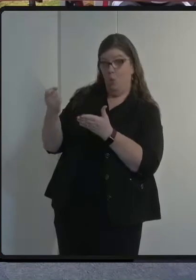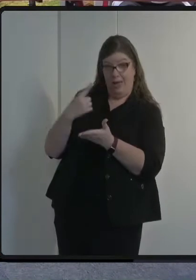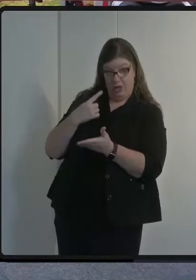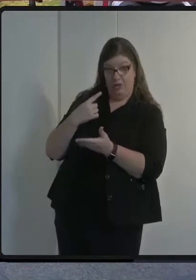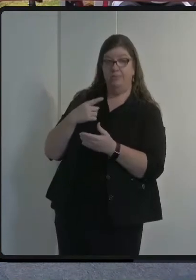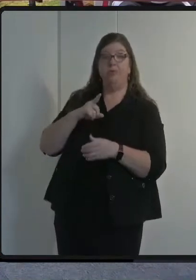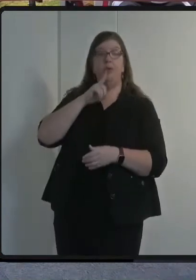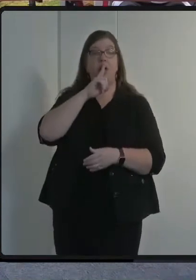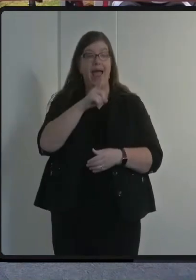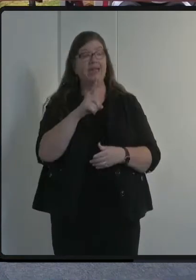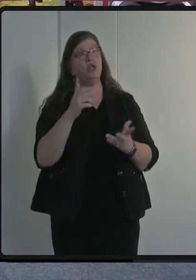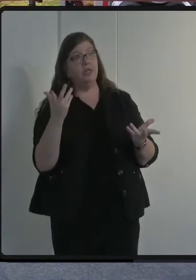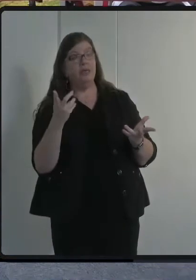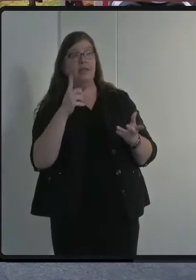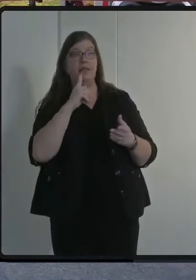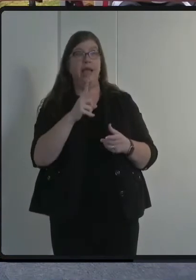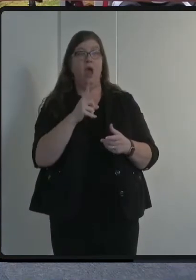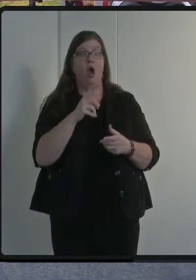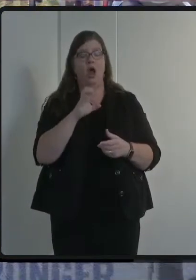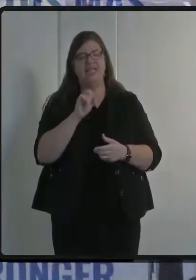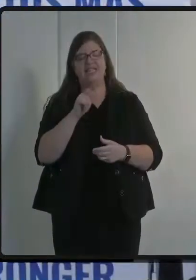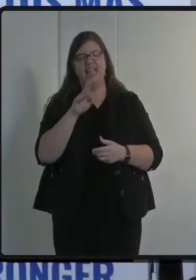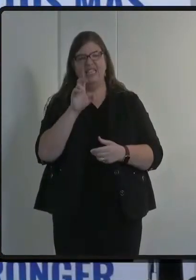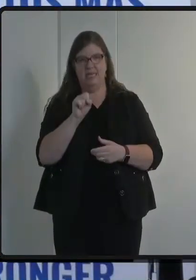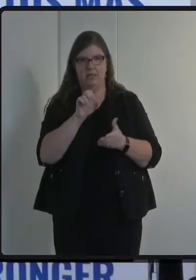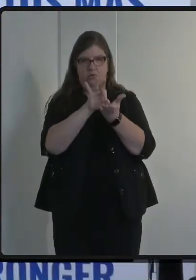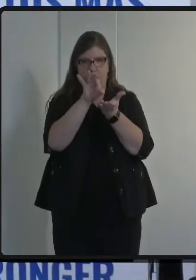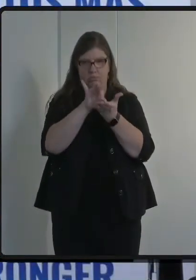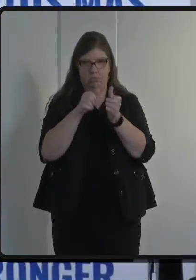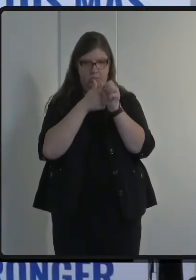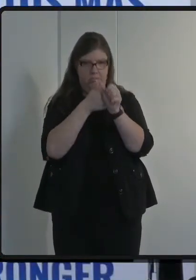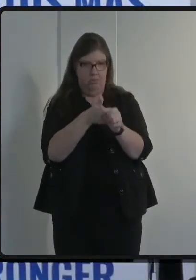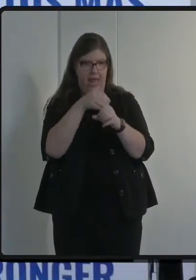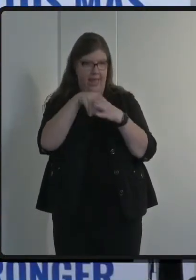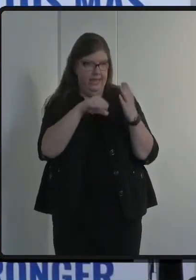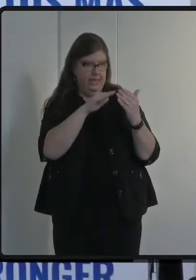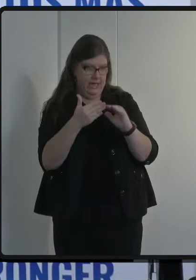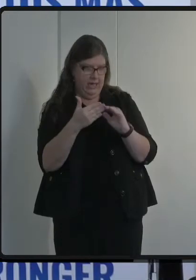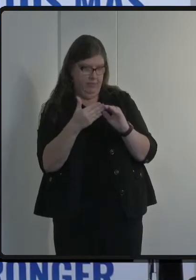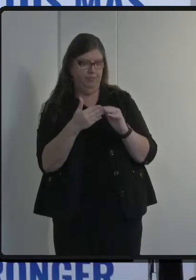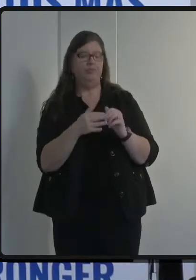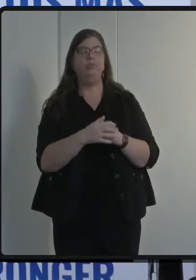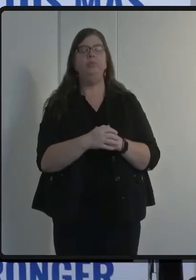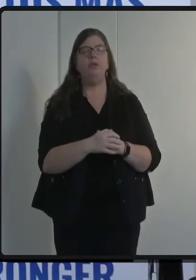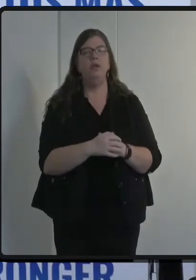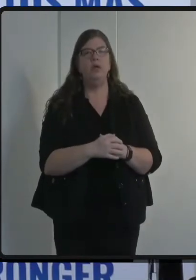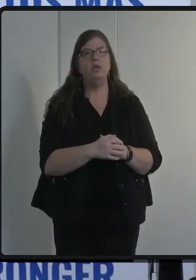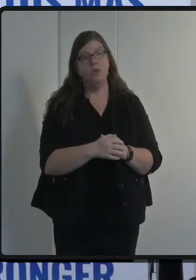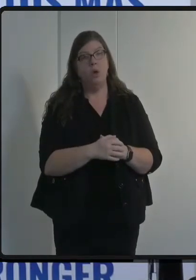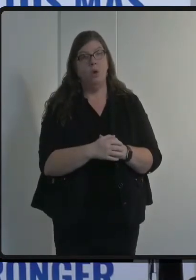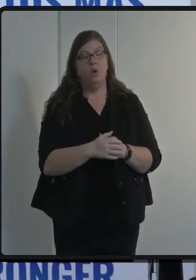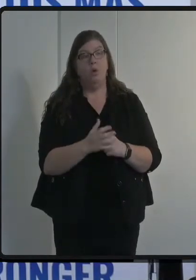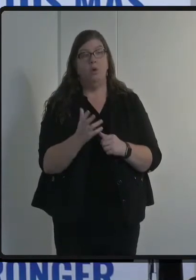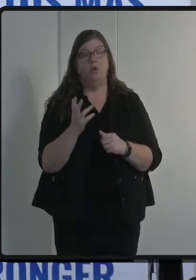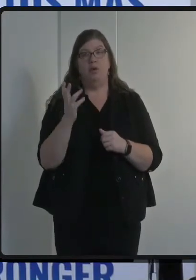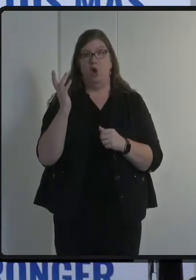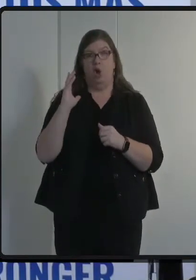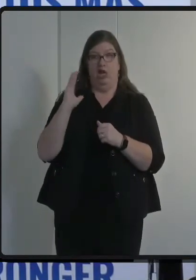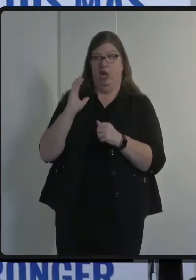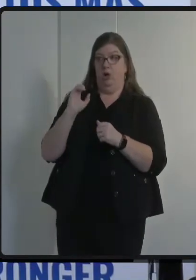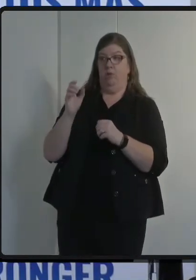they're actually technically census tracts within a city. And so earlier, at an earlier